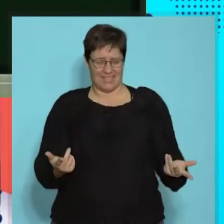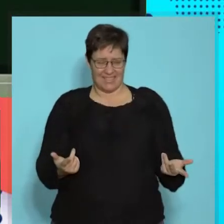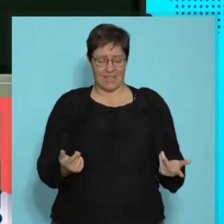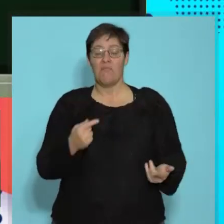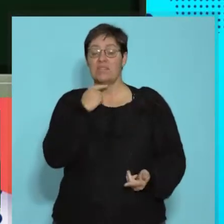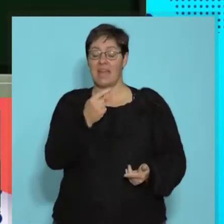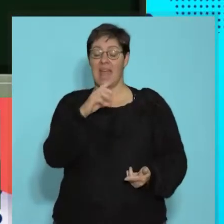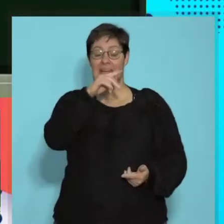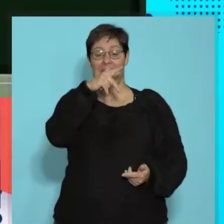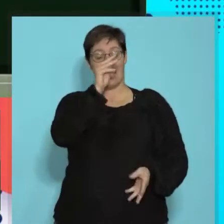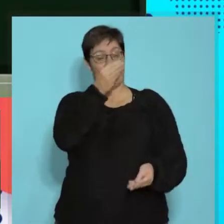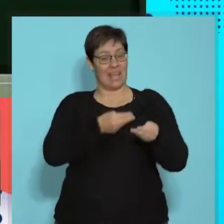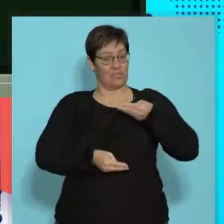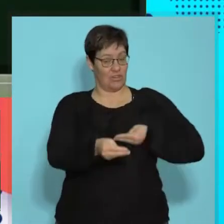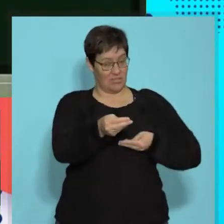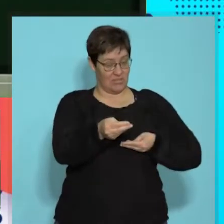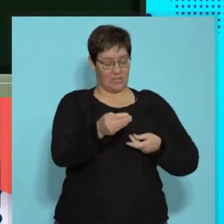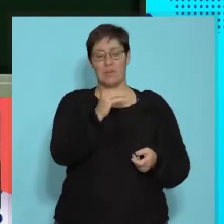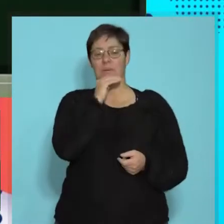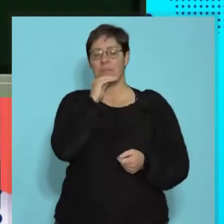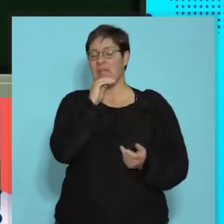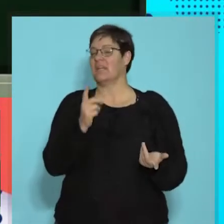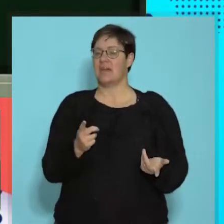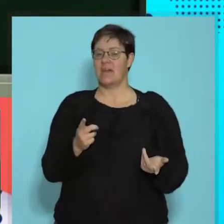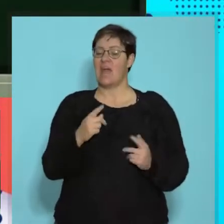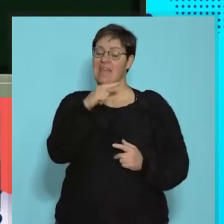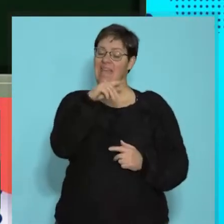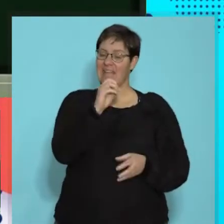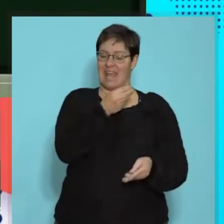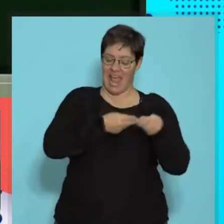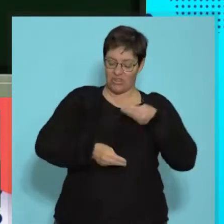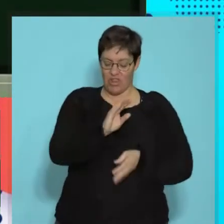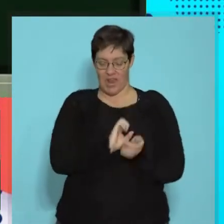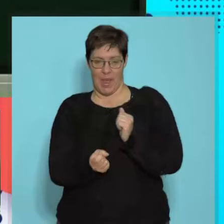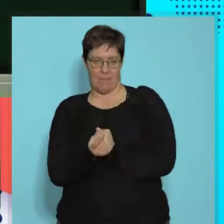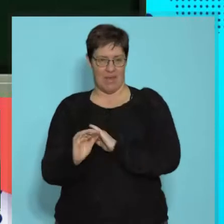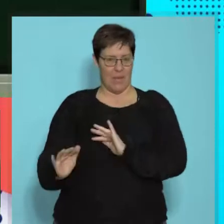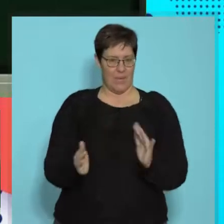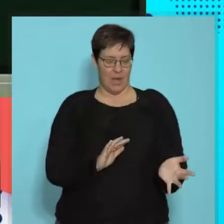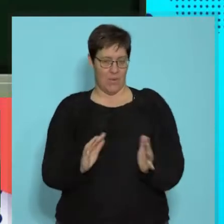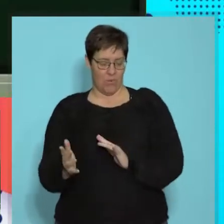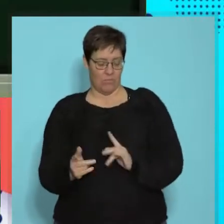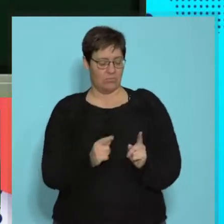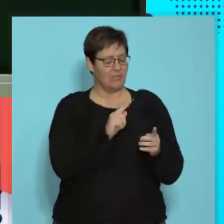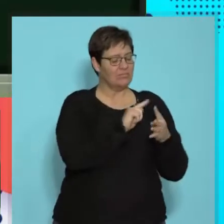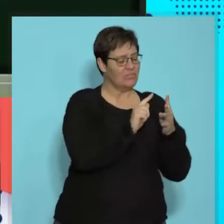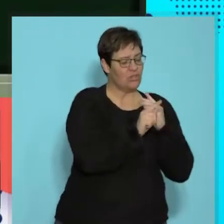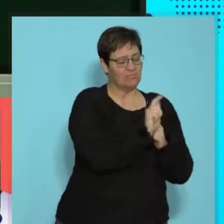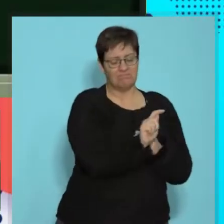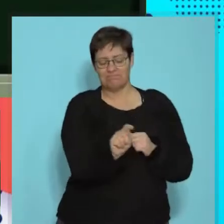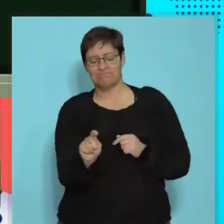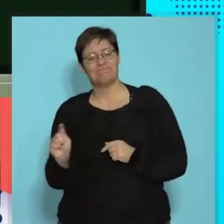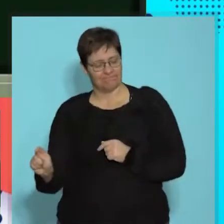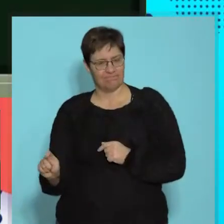gas exchange, we're looking at the exchange of gases. So we're looking at how different organisms, all right,